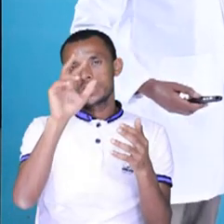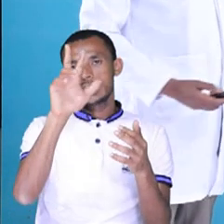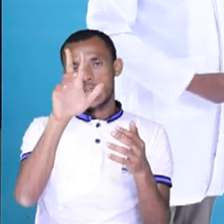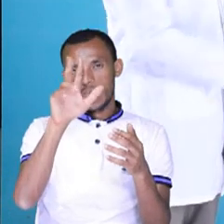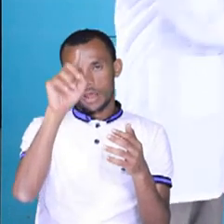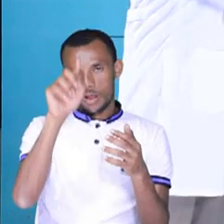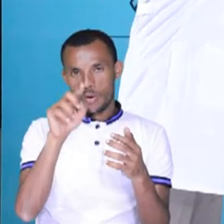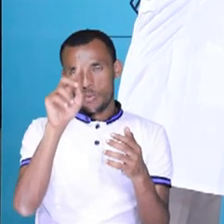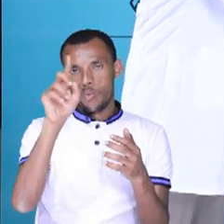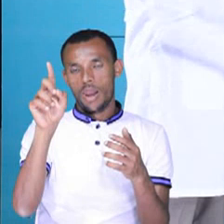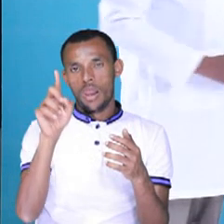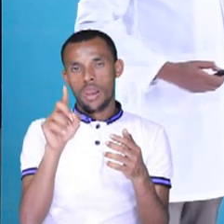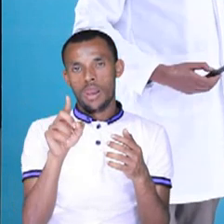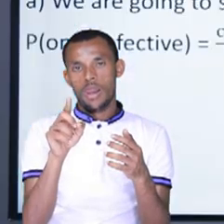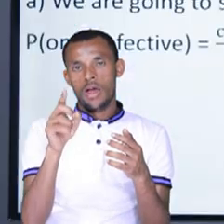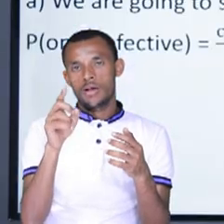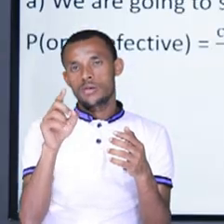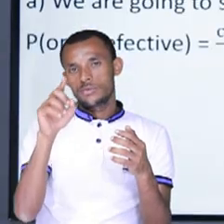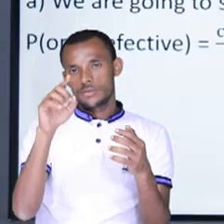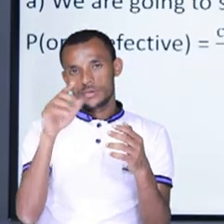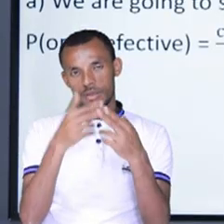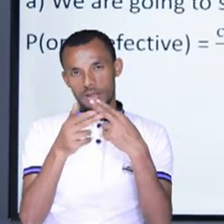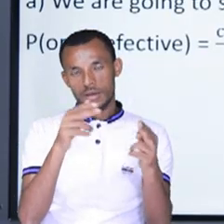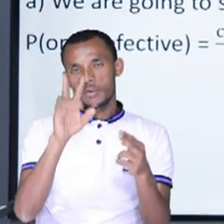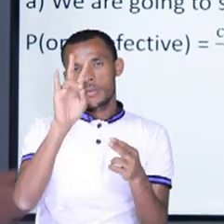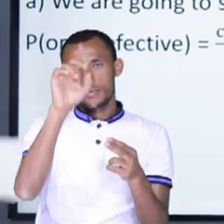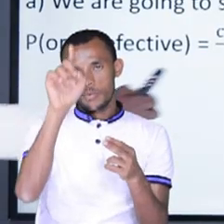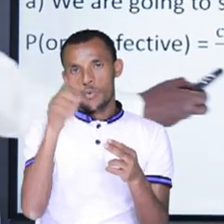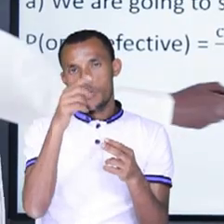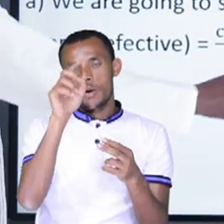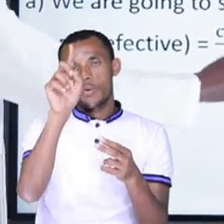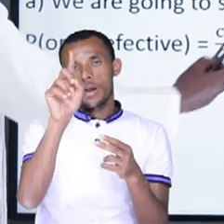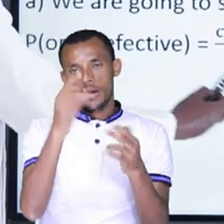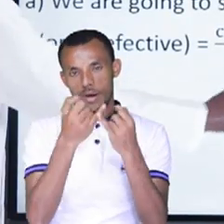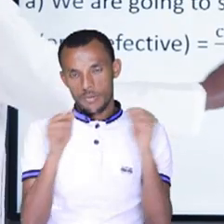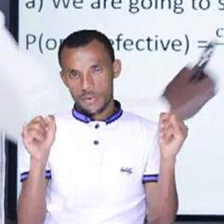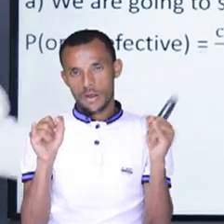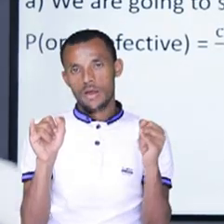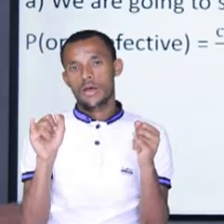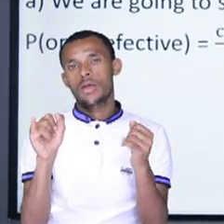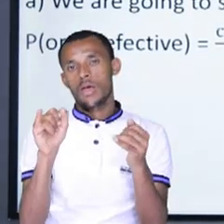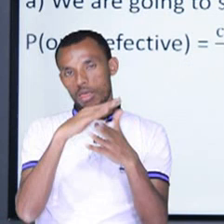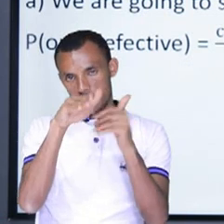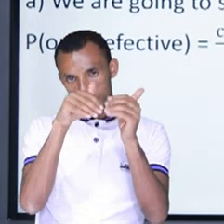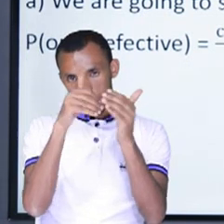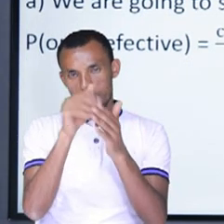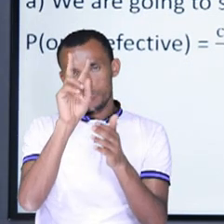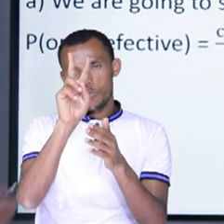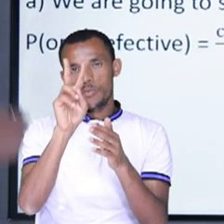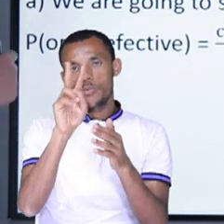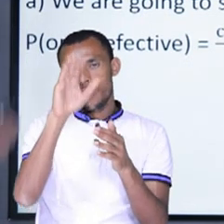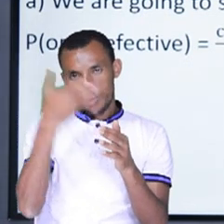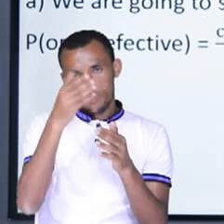1 times the combination of 7, 1, divided by total possible selection of 2